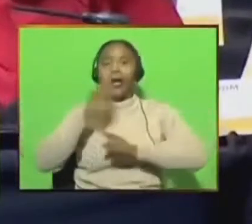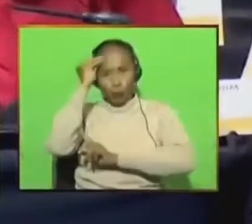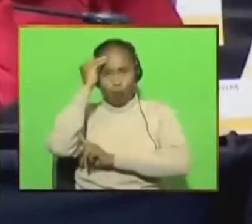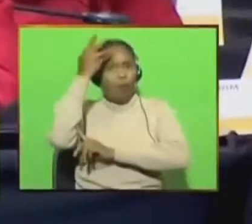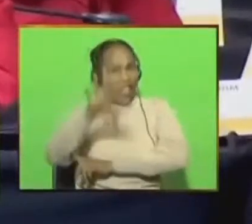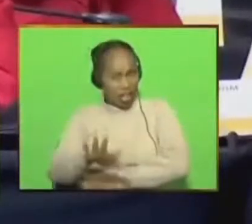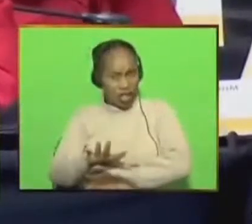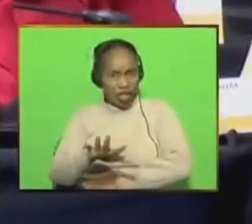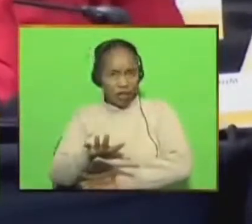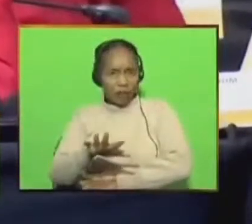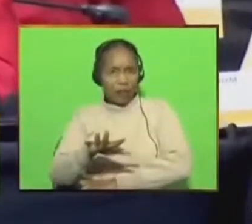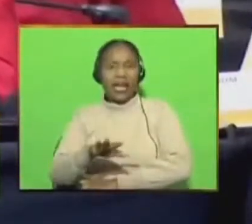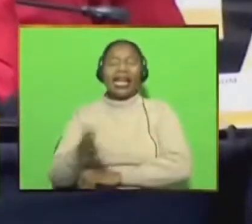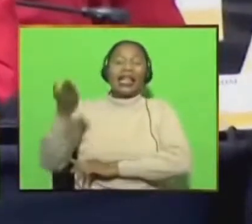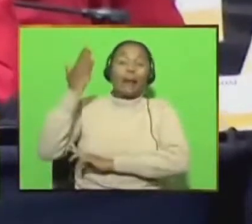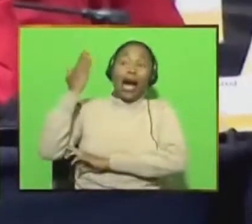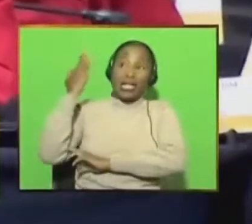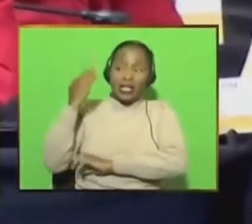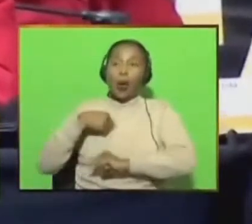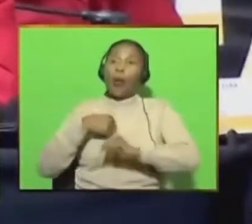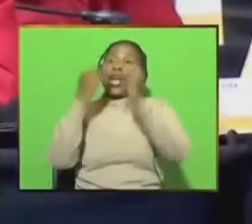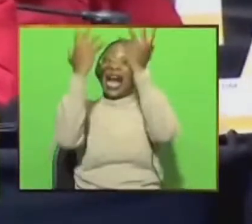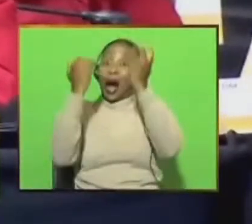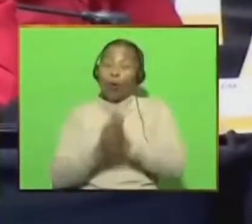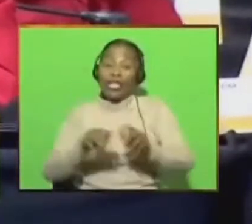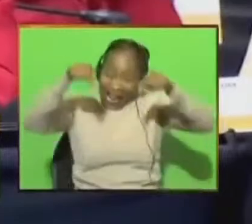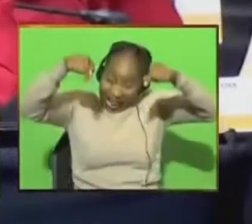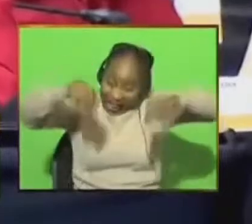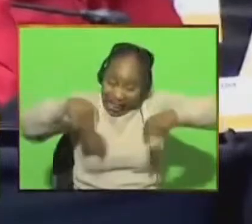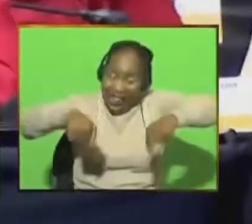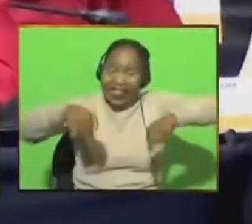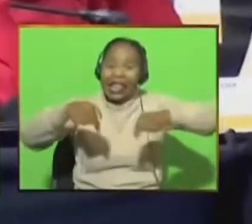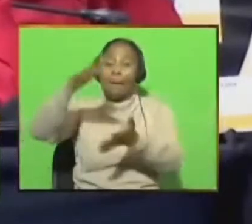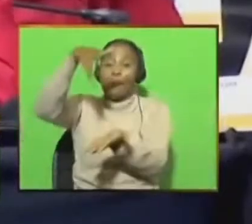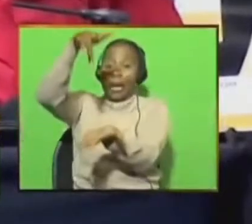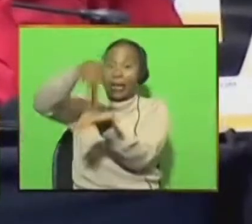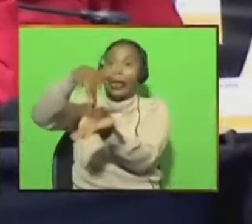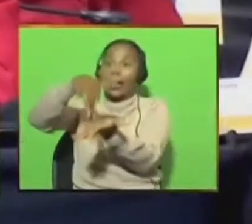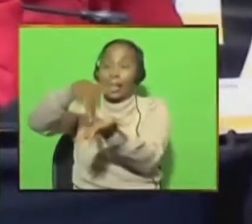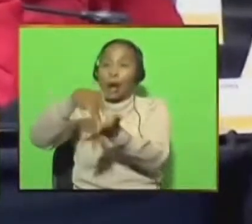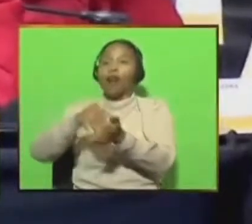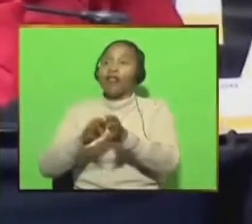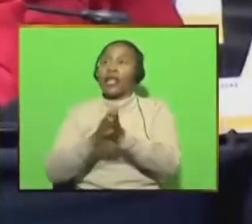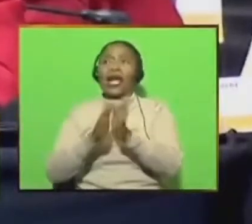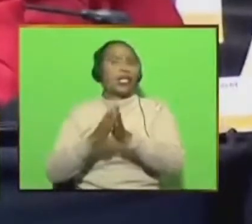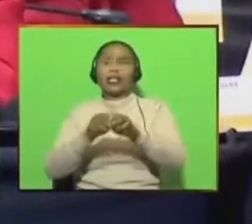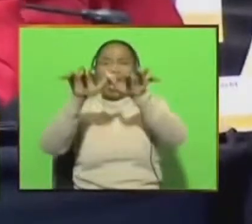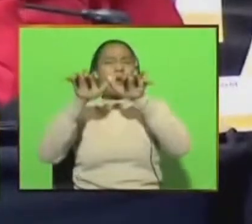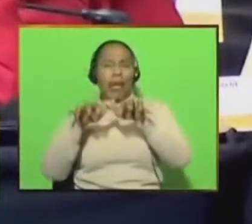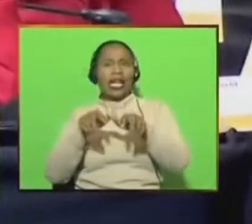elections. So I fully support what Honorable Ntuli suggests, that if you